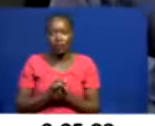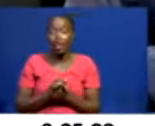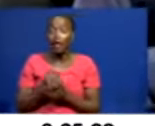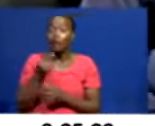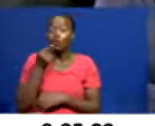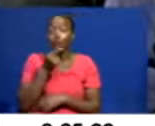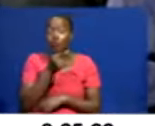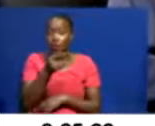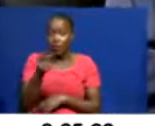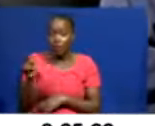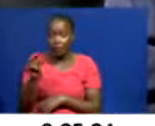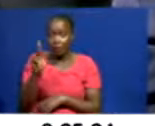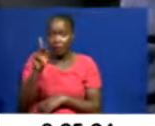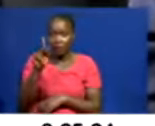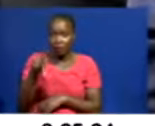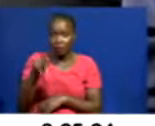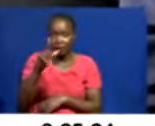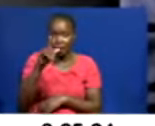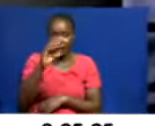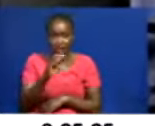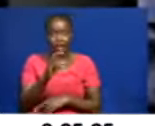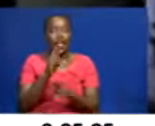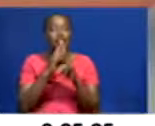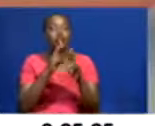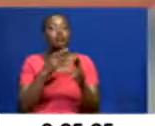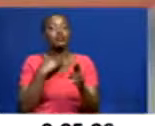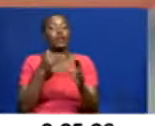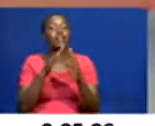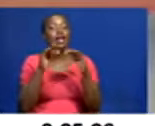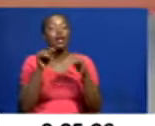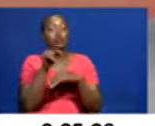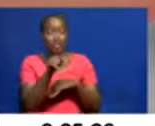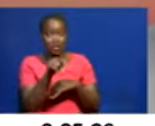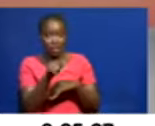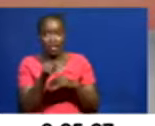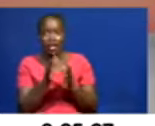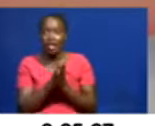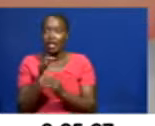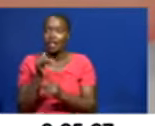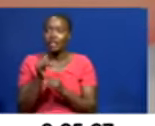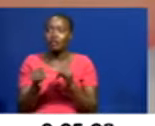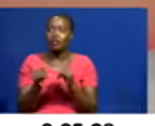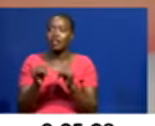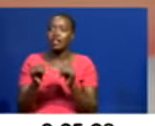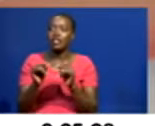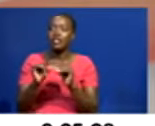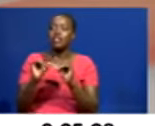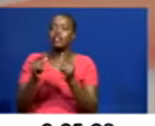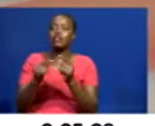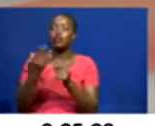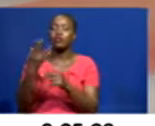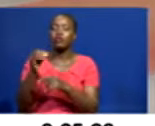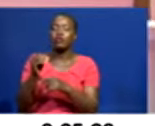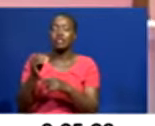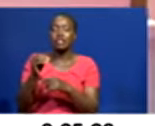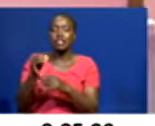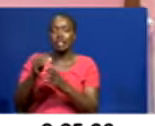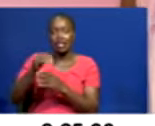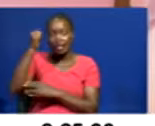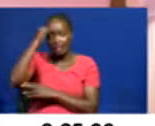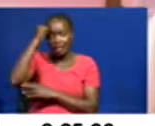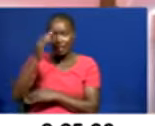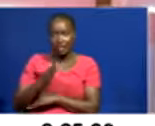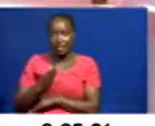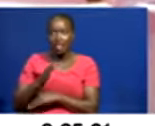tumwaambia watu wa KPLC watu pay report nyumba. Finally, the first cohort of 40 learners undertaking the International Baccalaureate